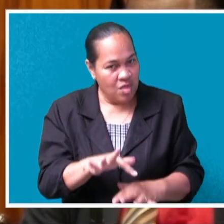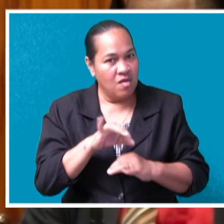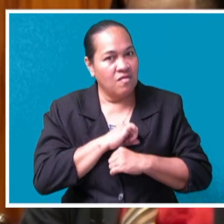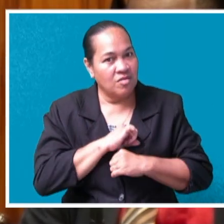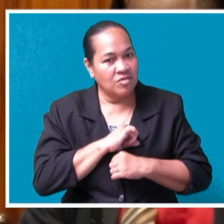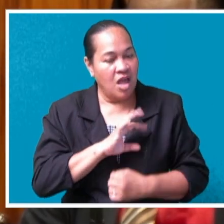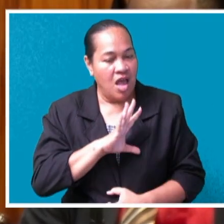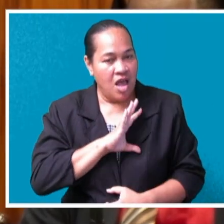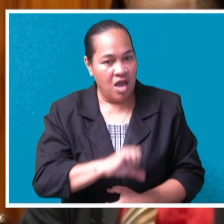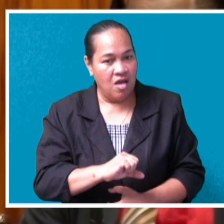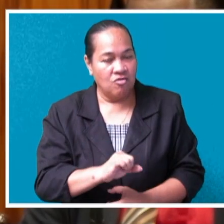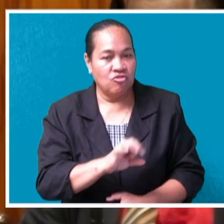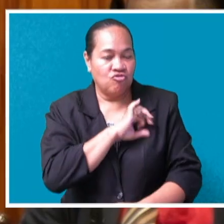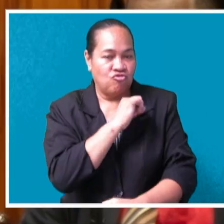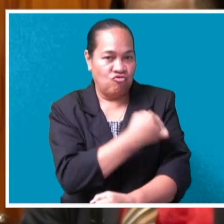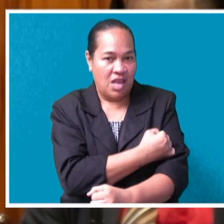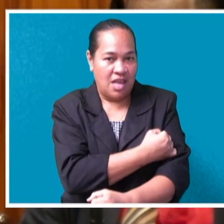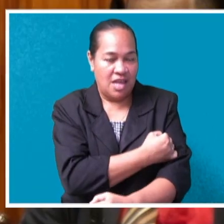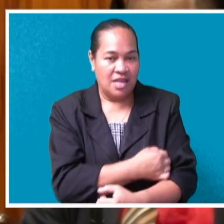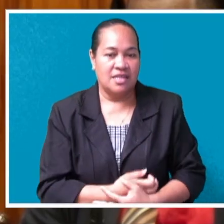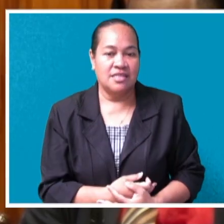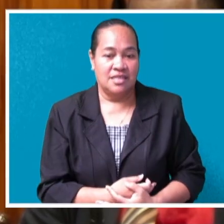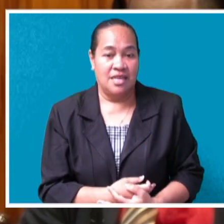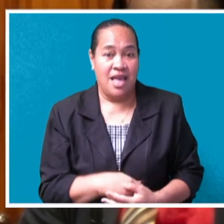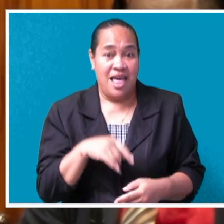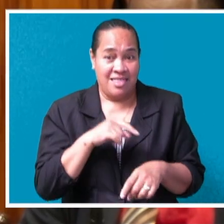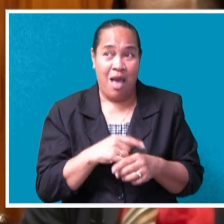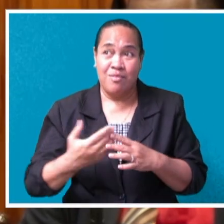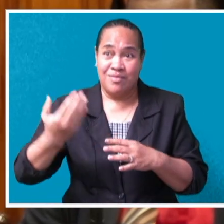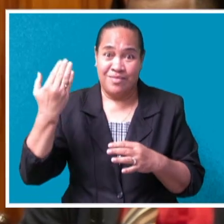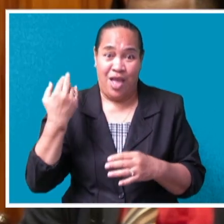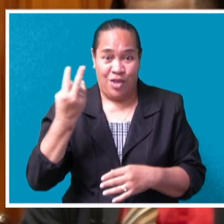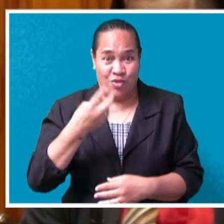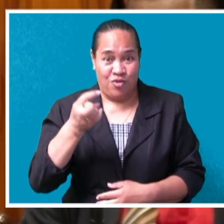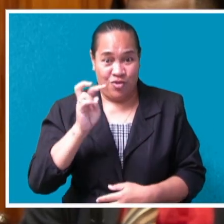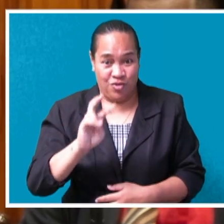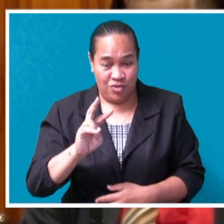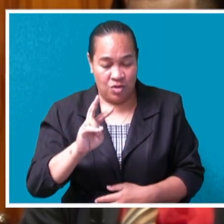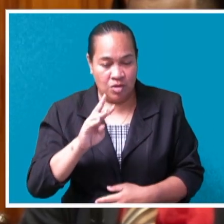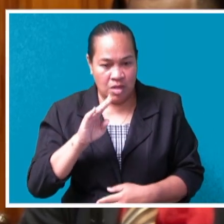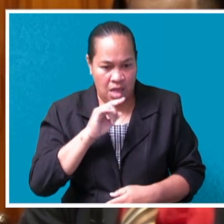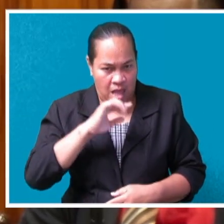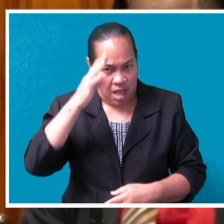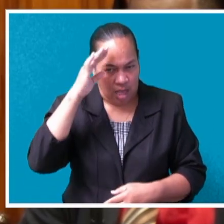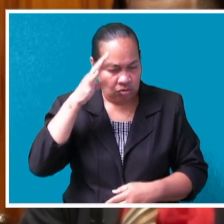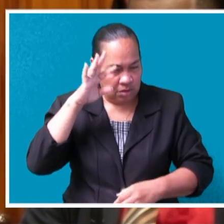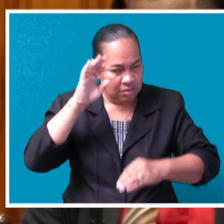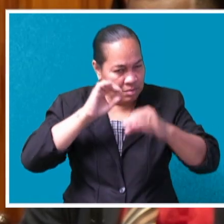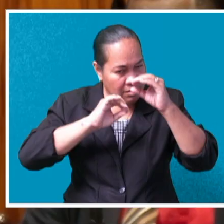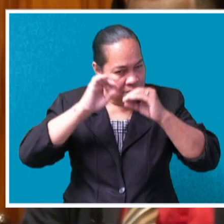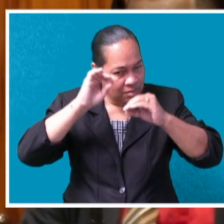courage, and strength. During that period, the nation was closely observing